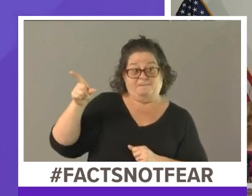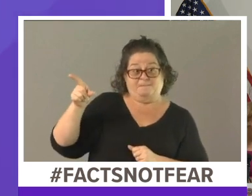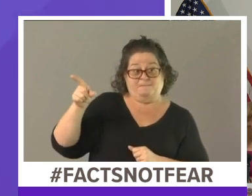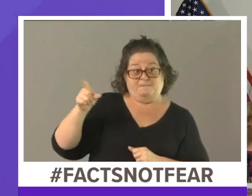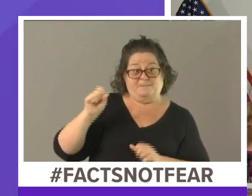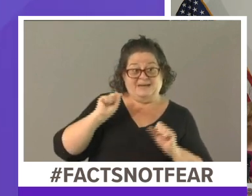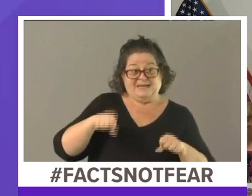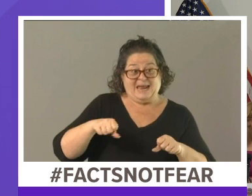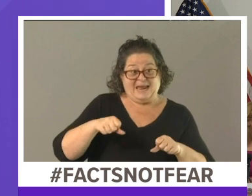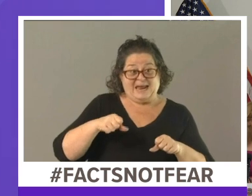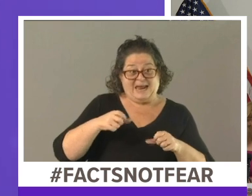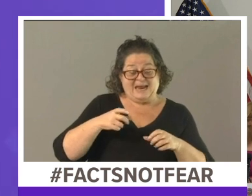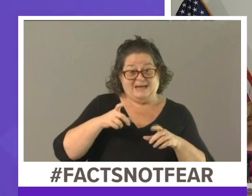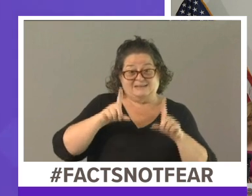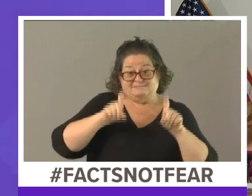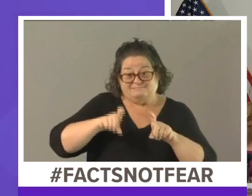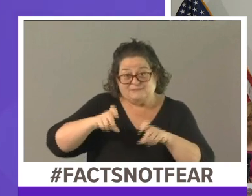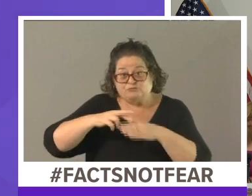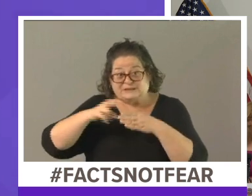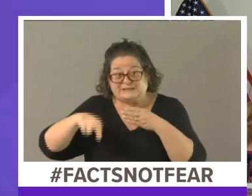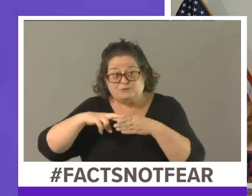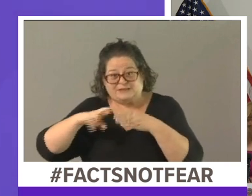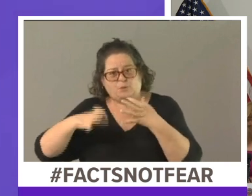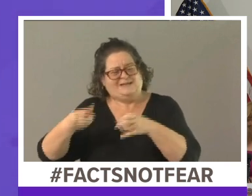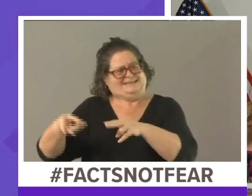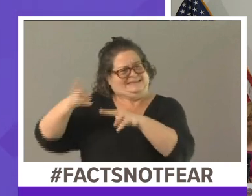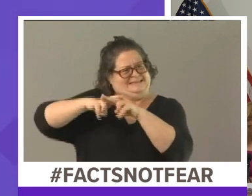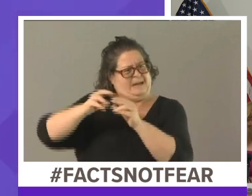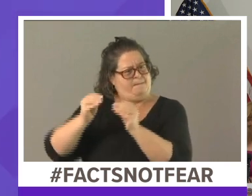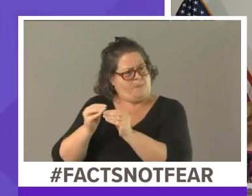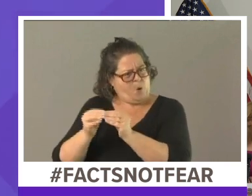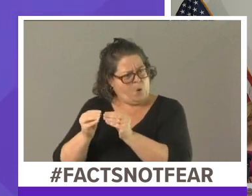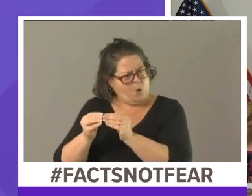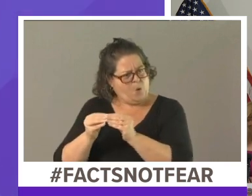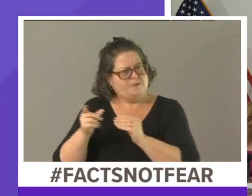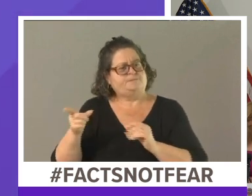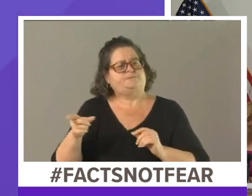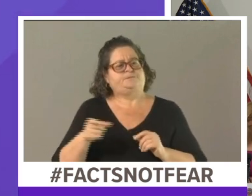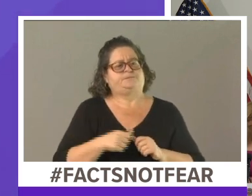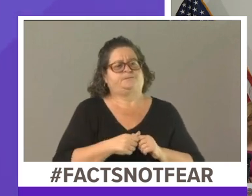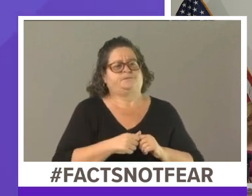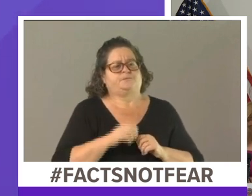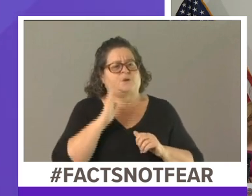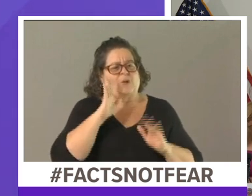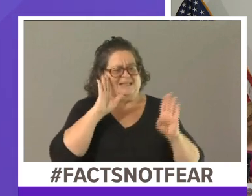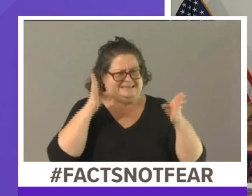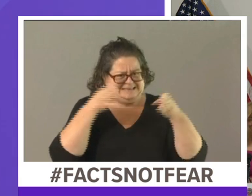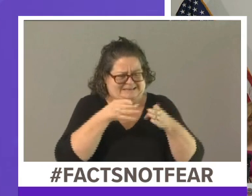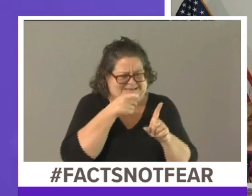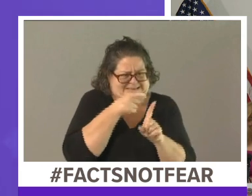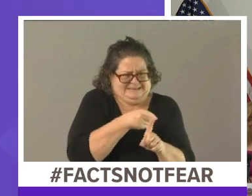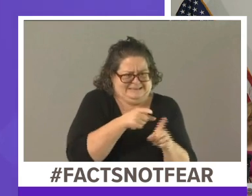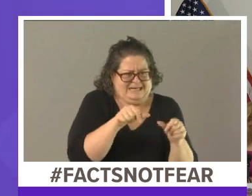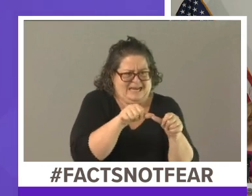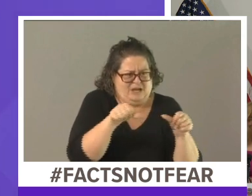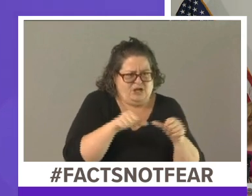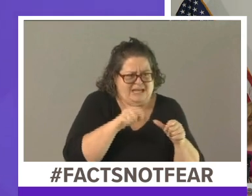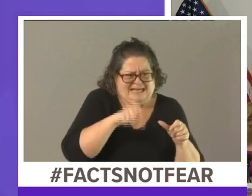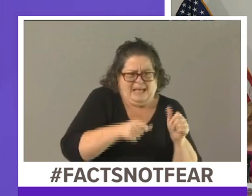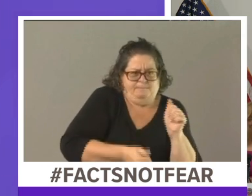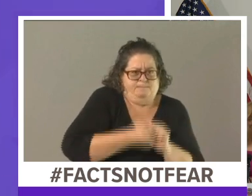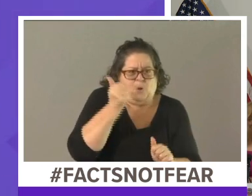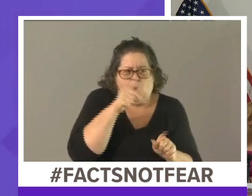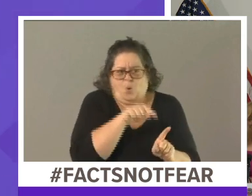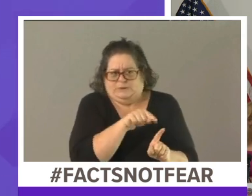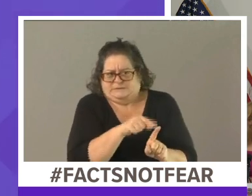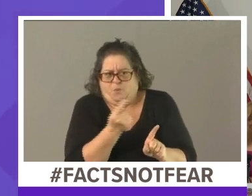collection sites focusing on the areas in our state and the people that need it most. We'll continue relief